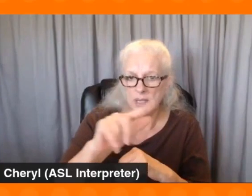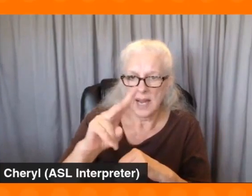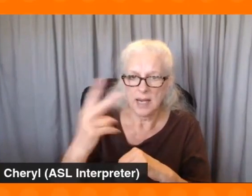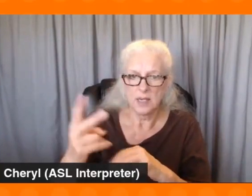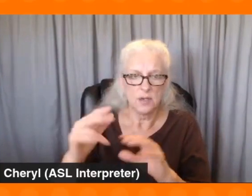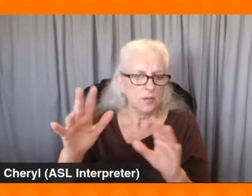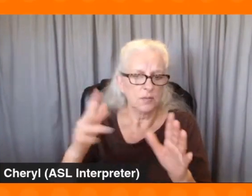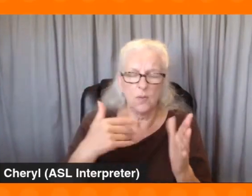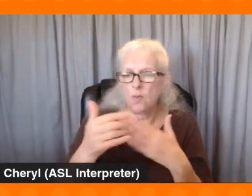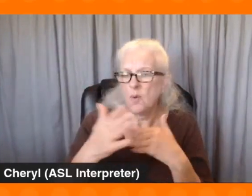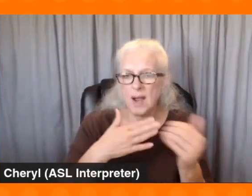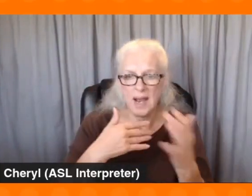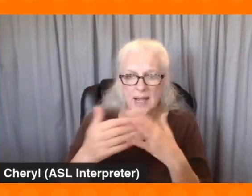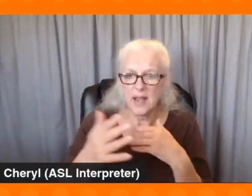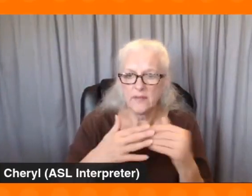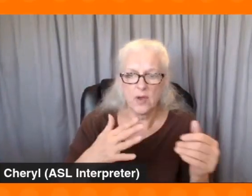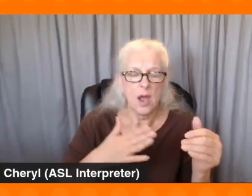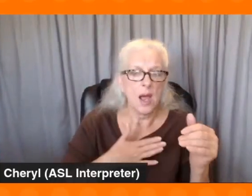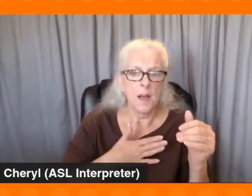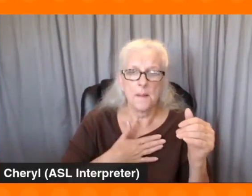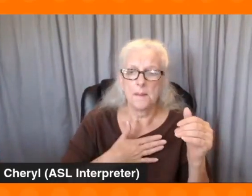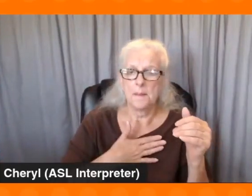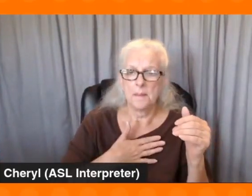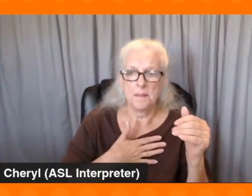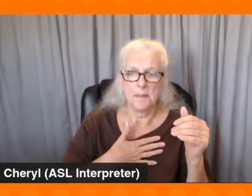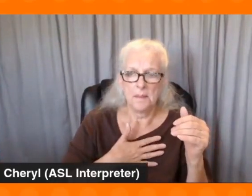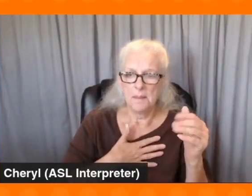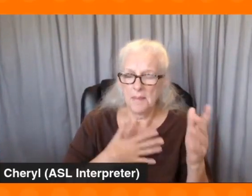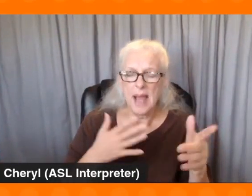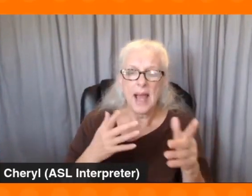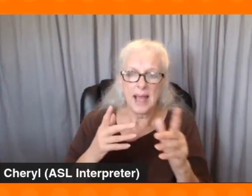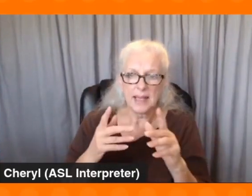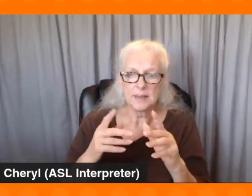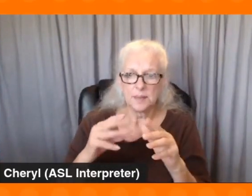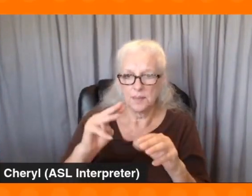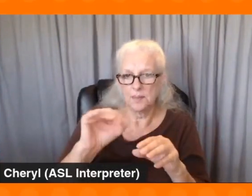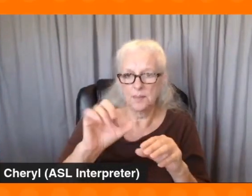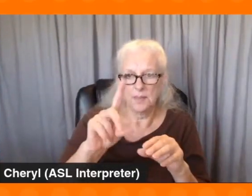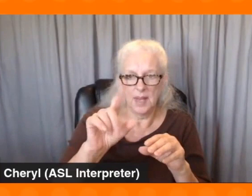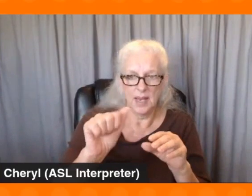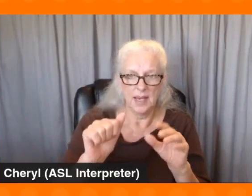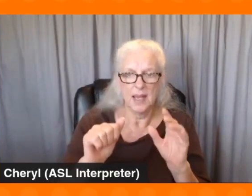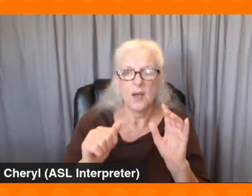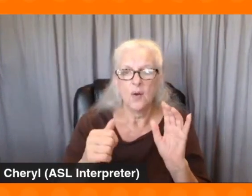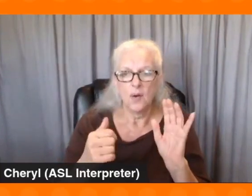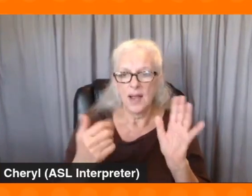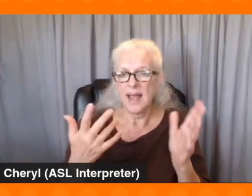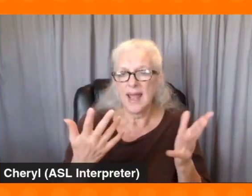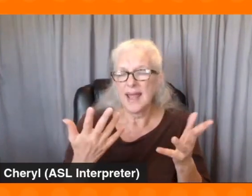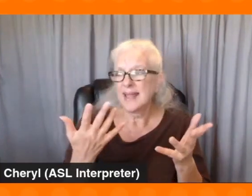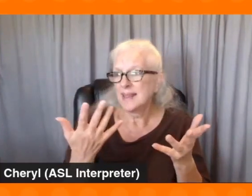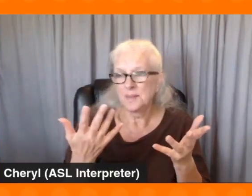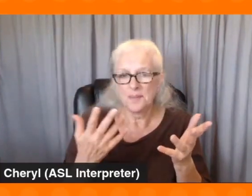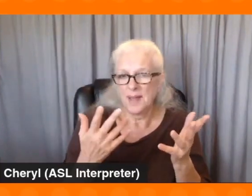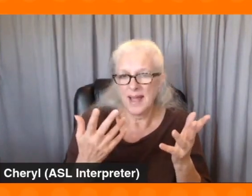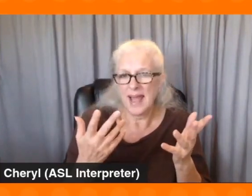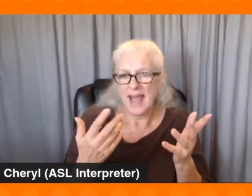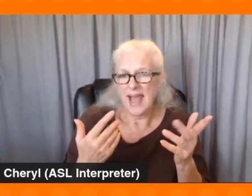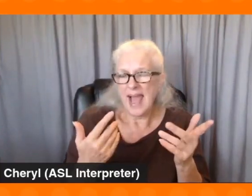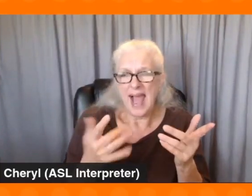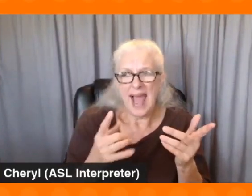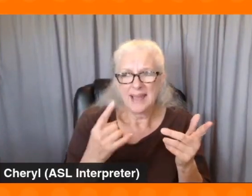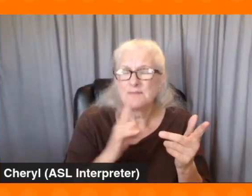over. My whole social media feed this morning is full of folks using Rimini to make jazzy selfies for themselves on the ground. AI